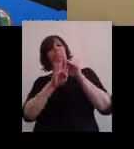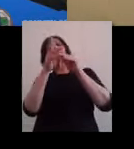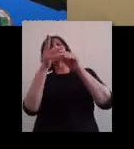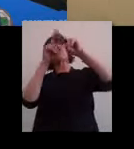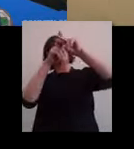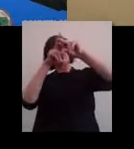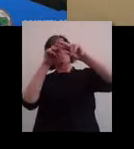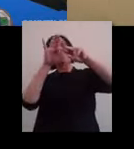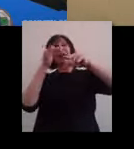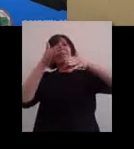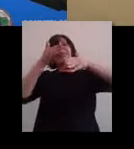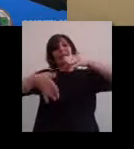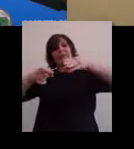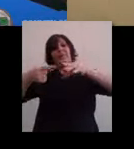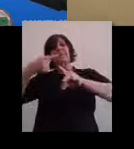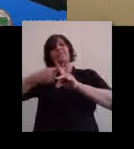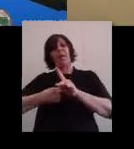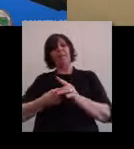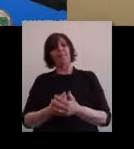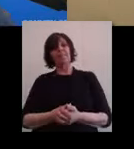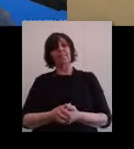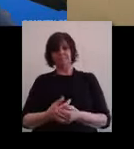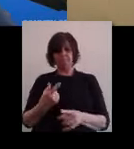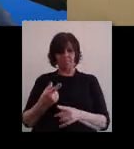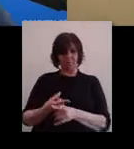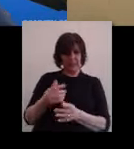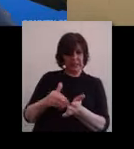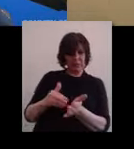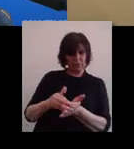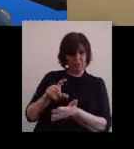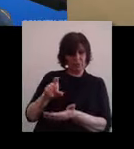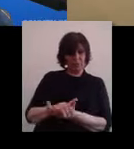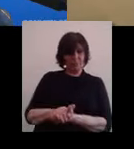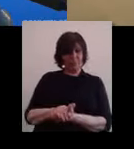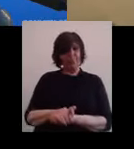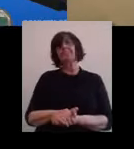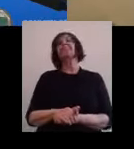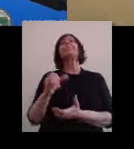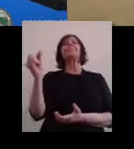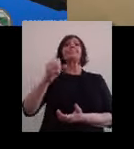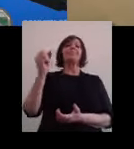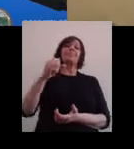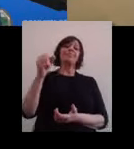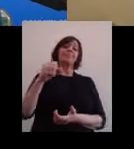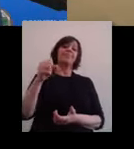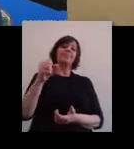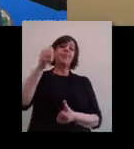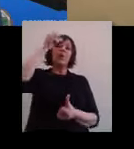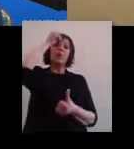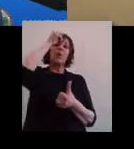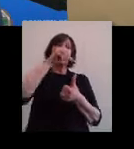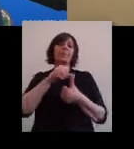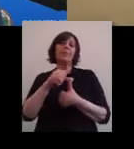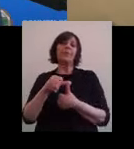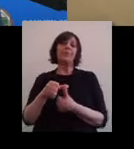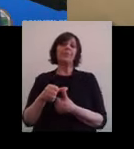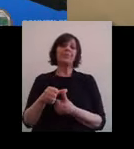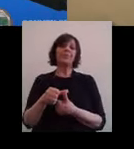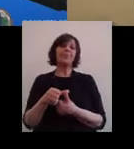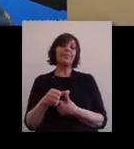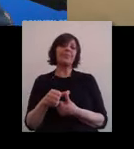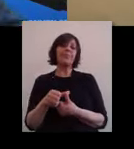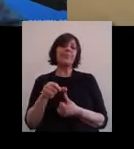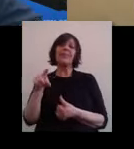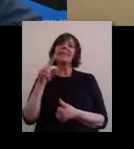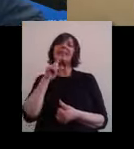month. Isn't that correct, Dr. Burstein? Yeah, that's right. And remember, these are just estimates. It's like